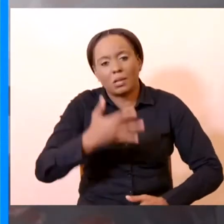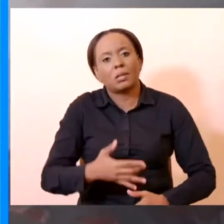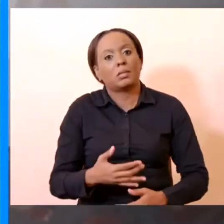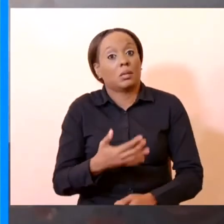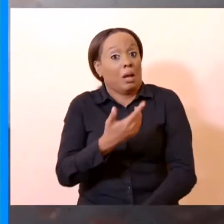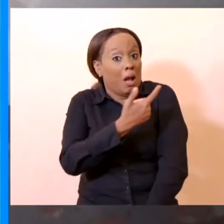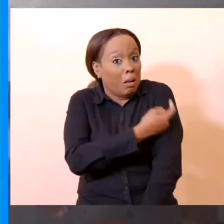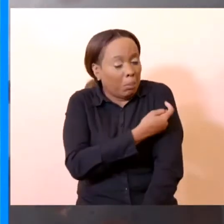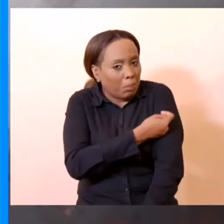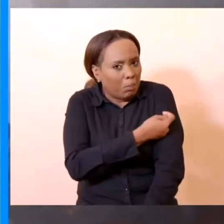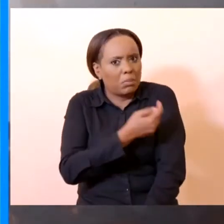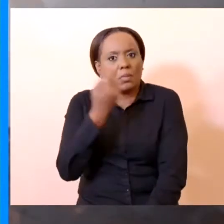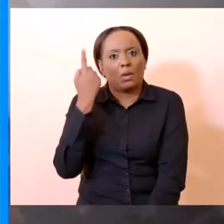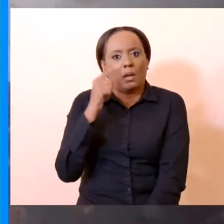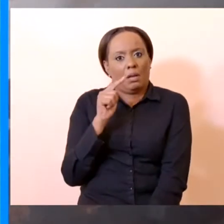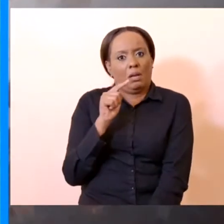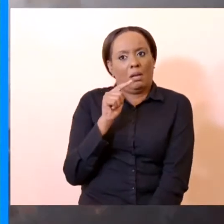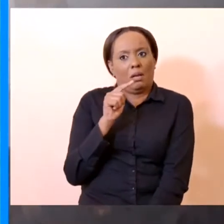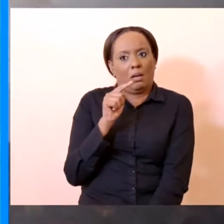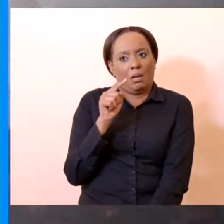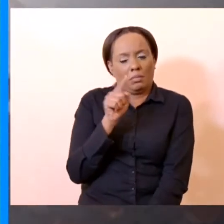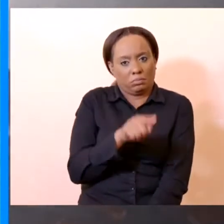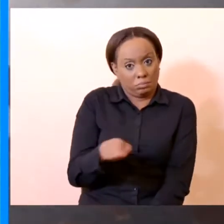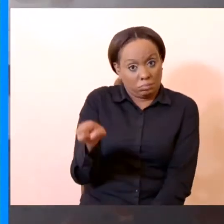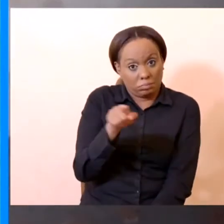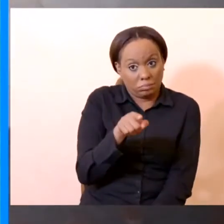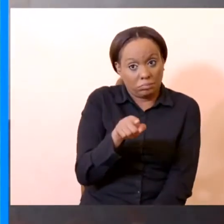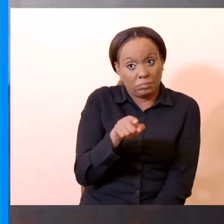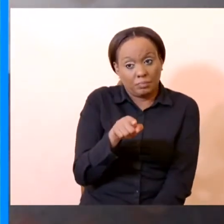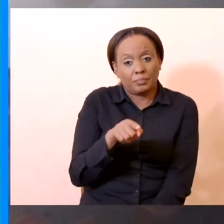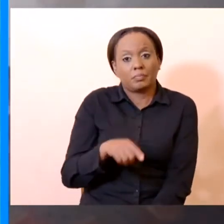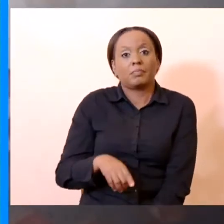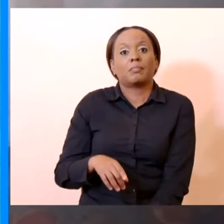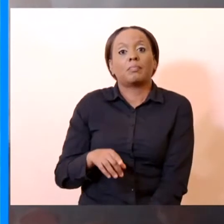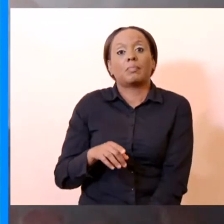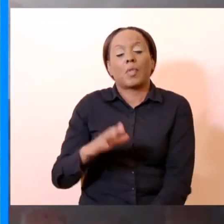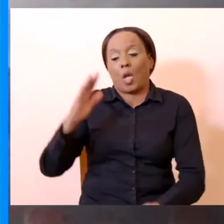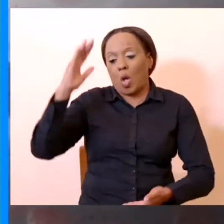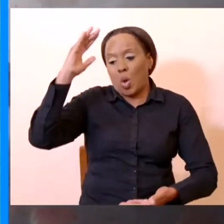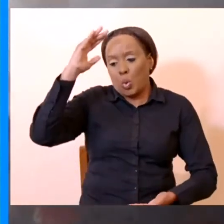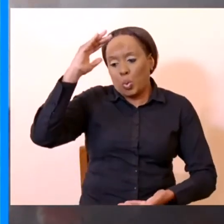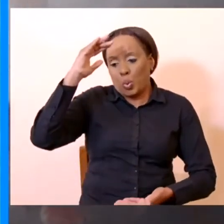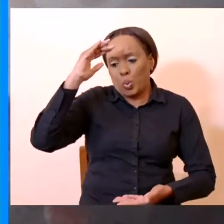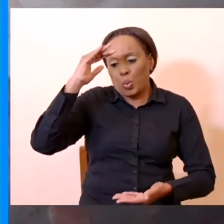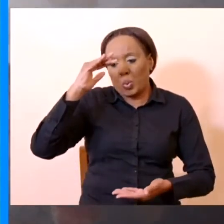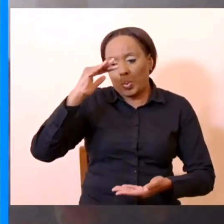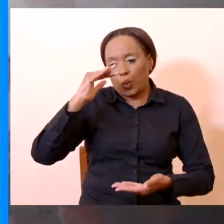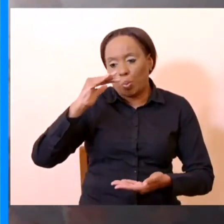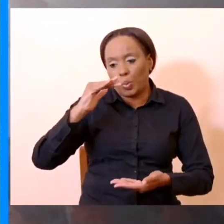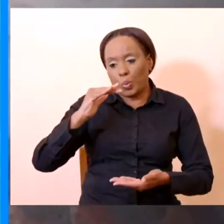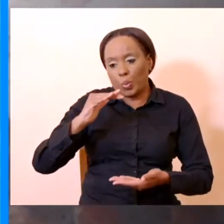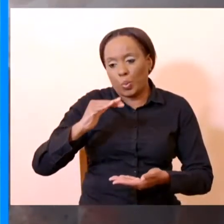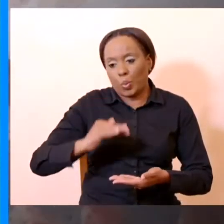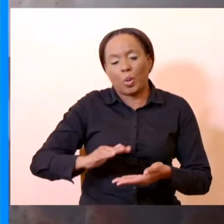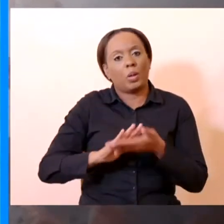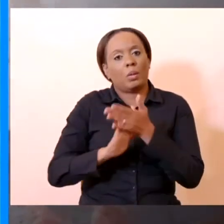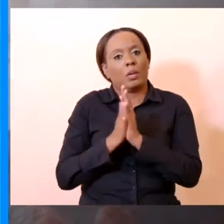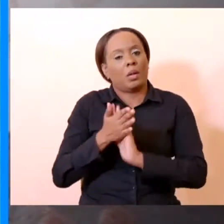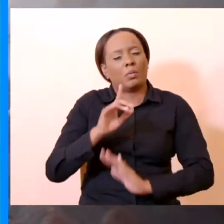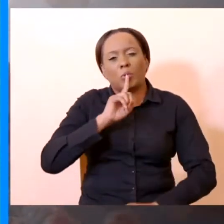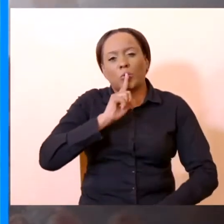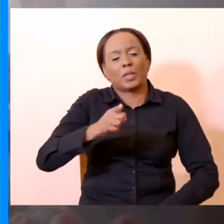opportunity for a population that is vaccinated to, one, reduce the likelihood that they will become very